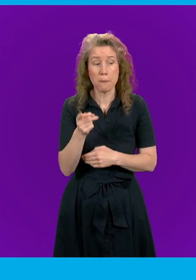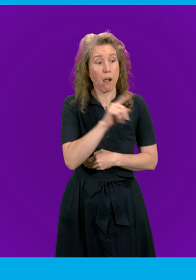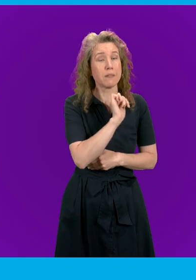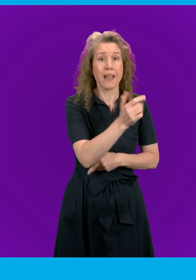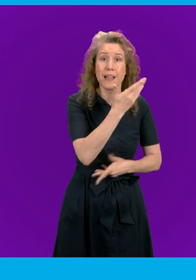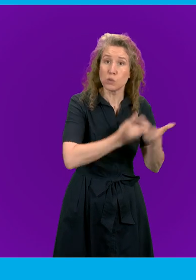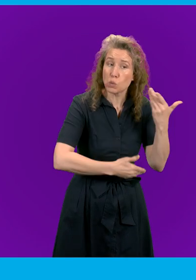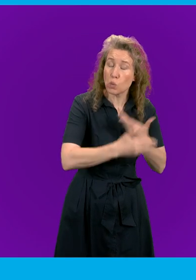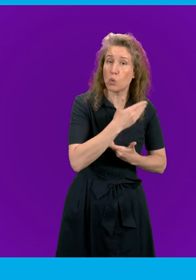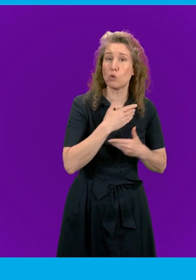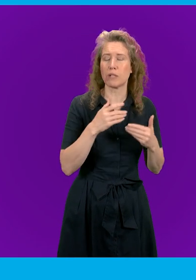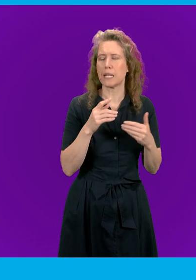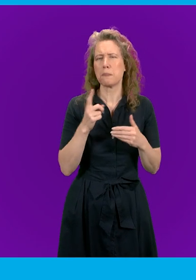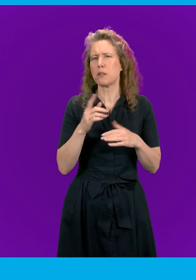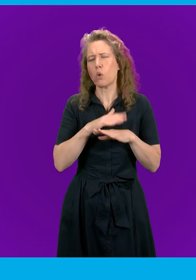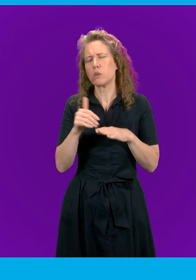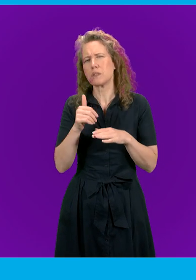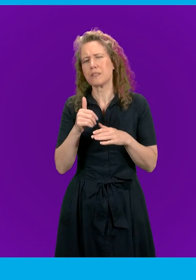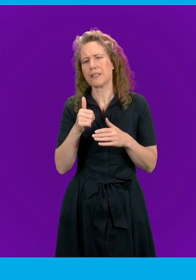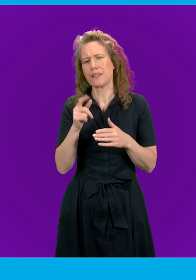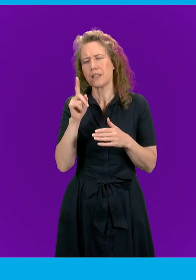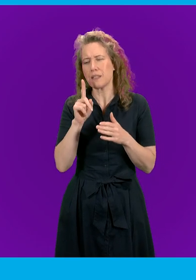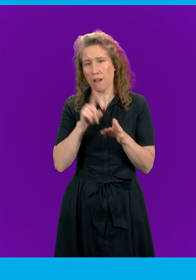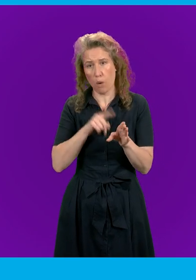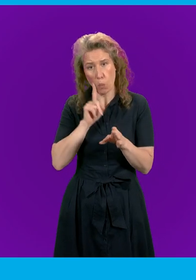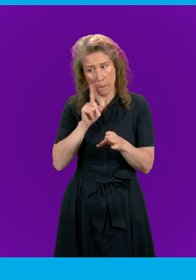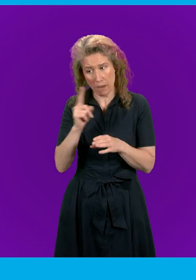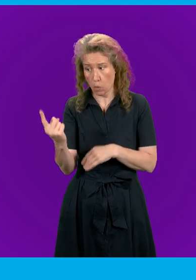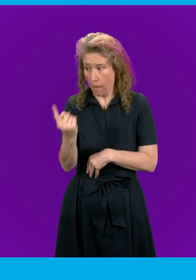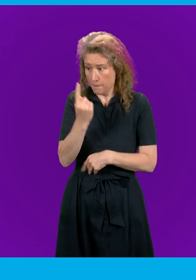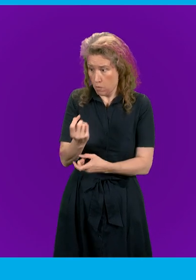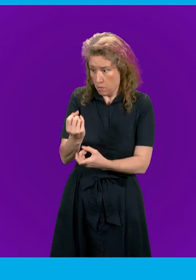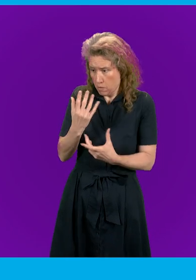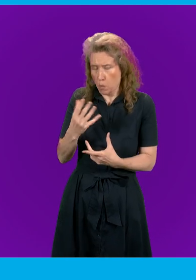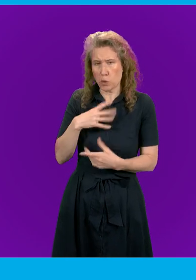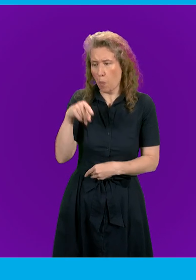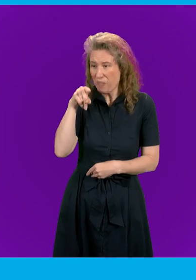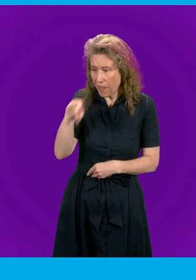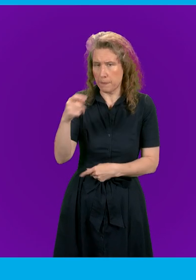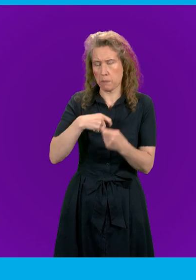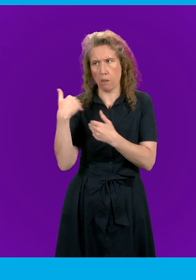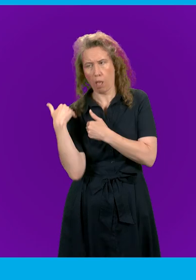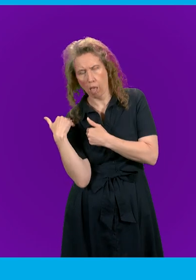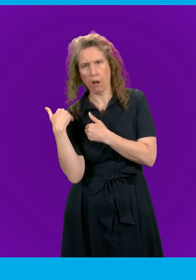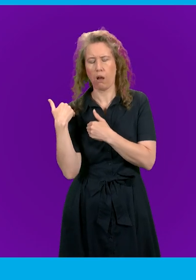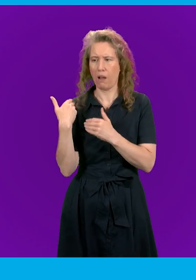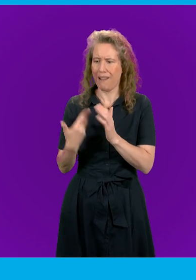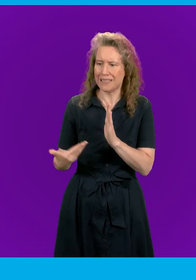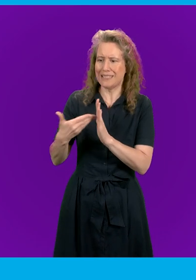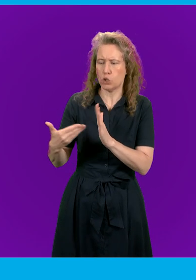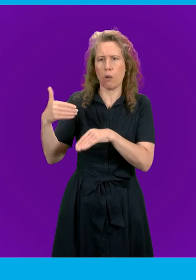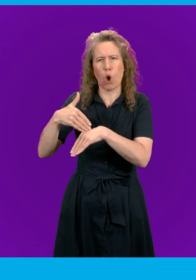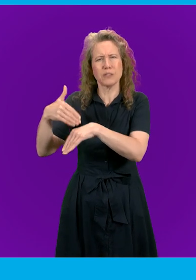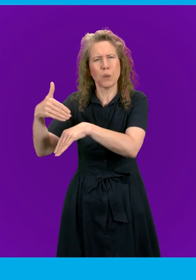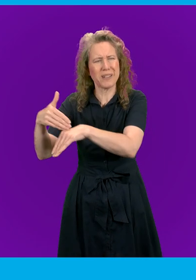make sure that it's not the young woman coming forward who ends up then getting the additional consequences in addition to what, you